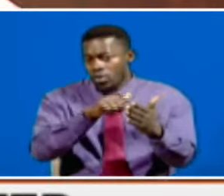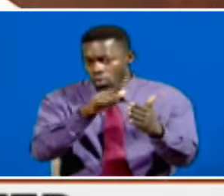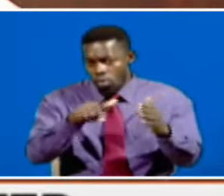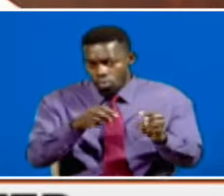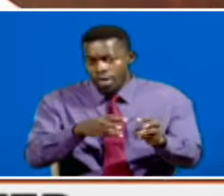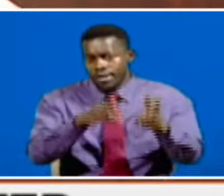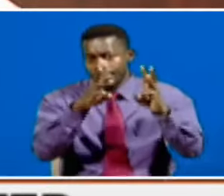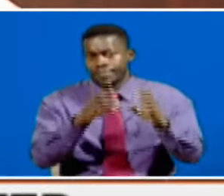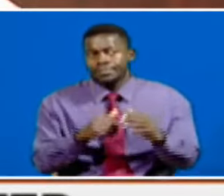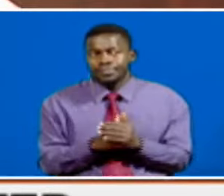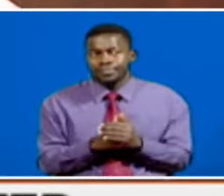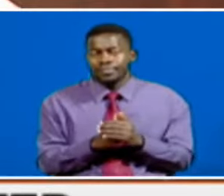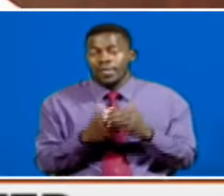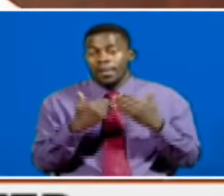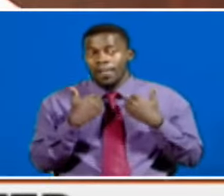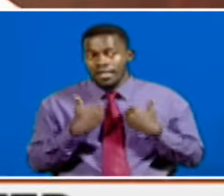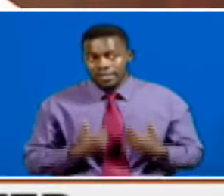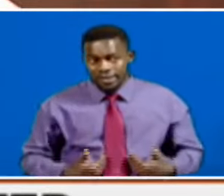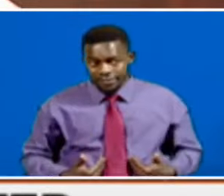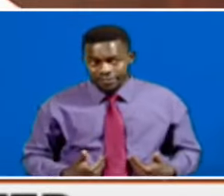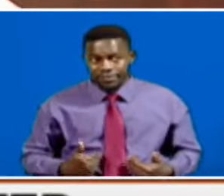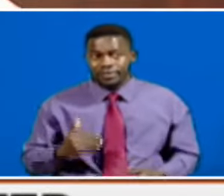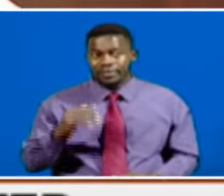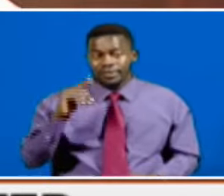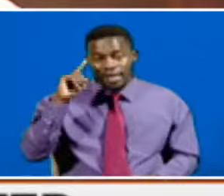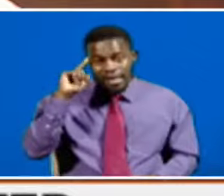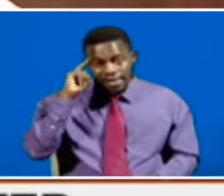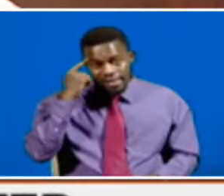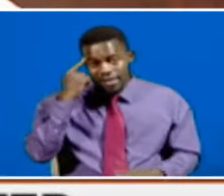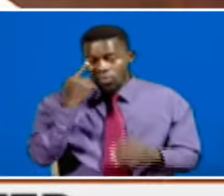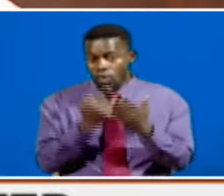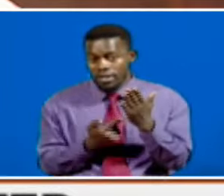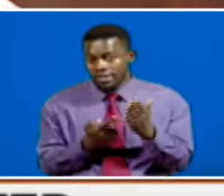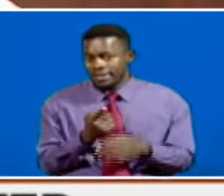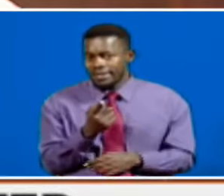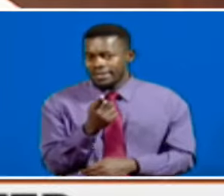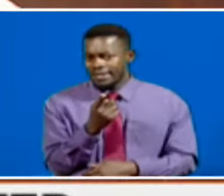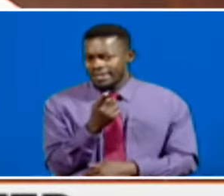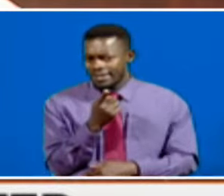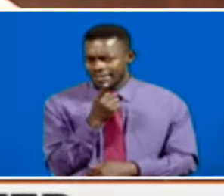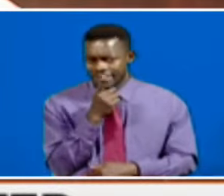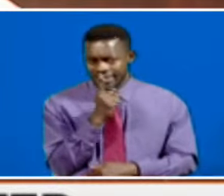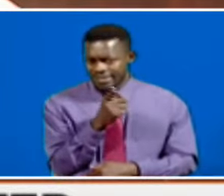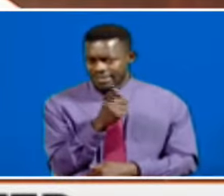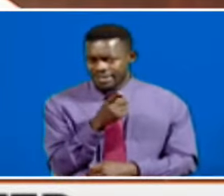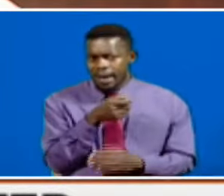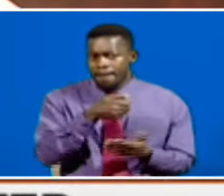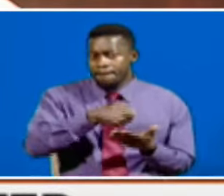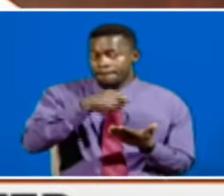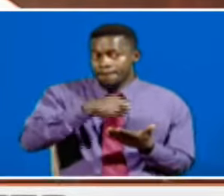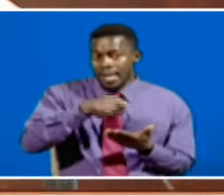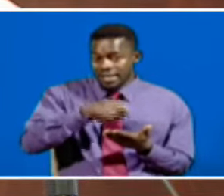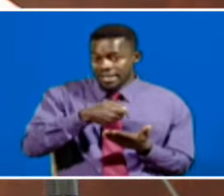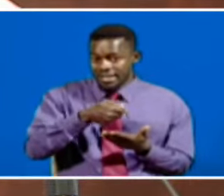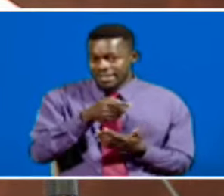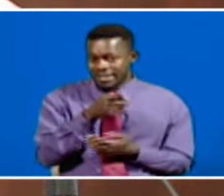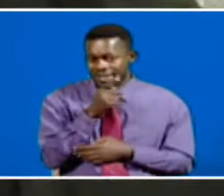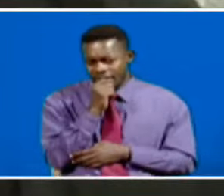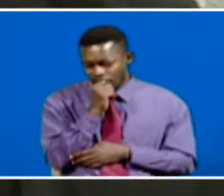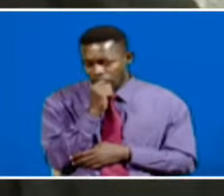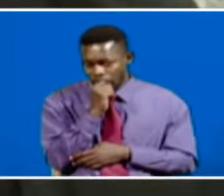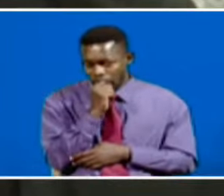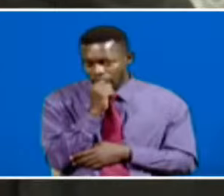I think that, you know, the way this statement is, not unlike others, but is high sounding and